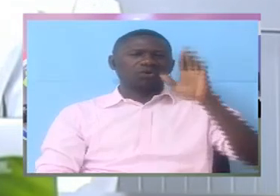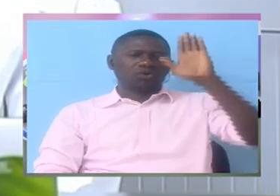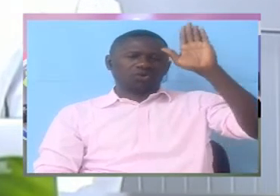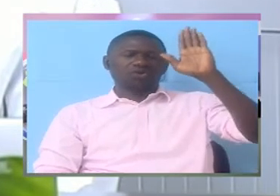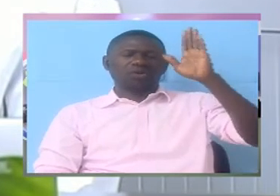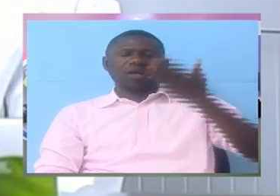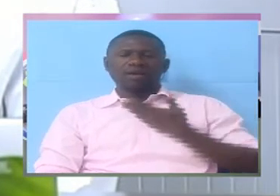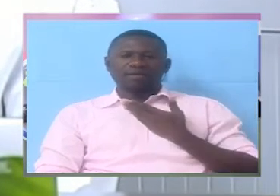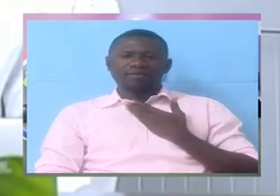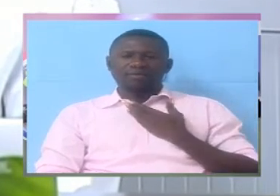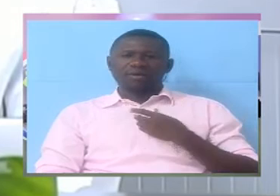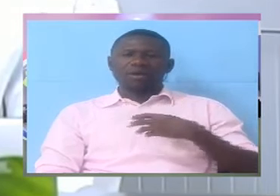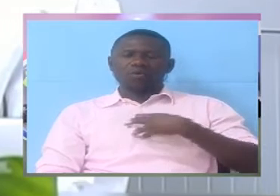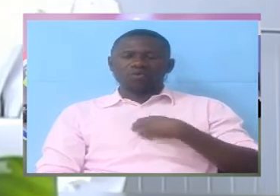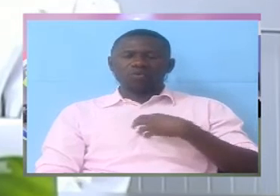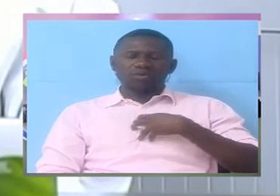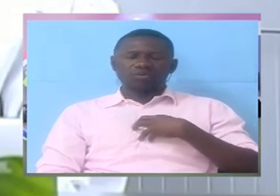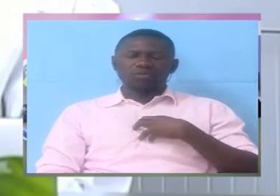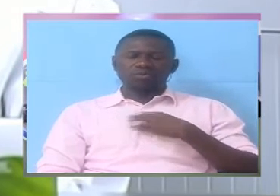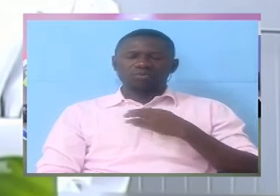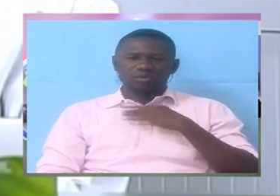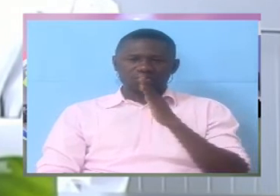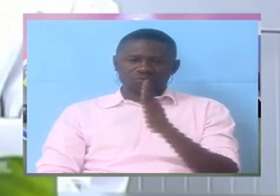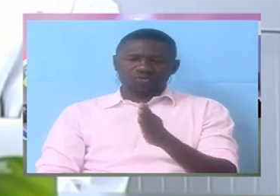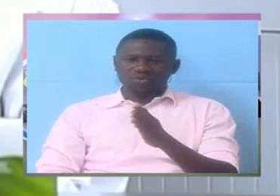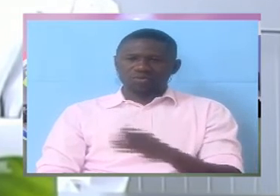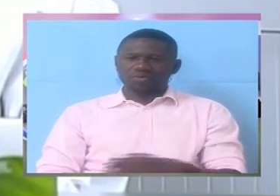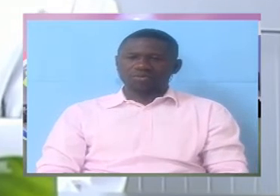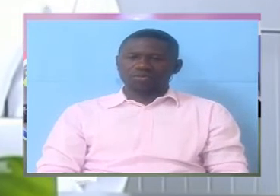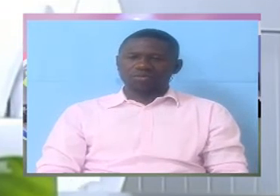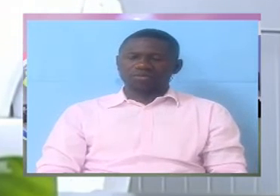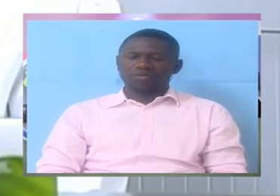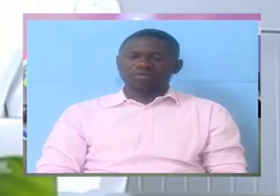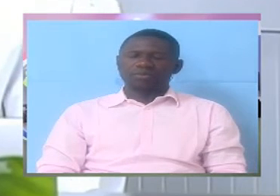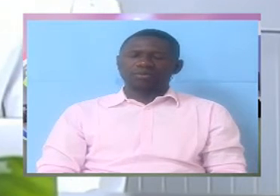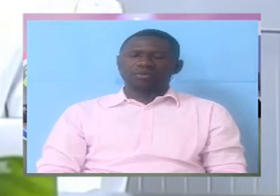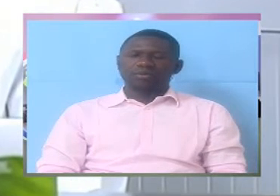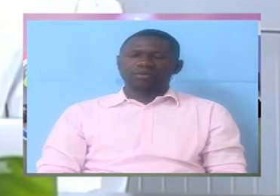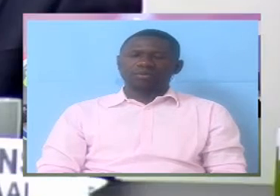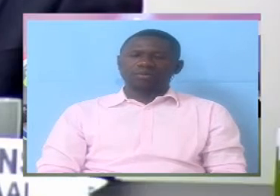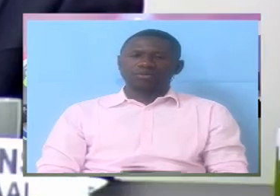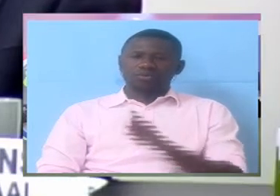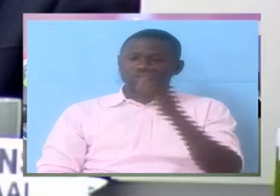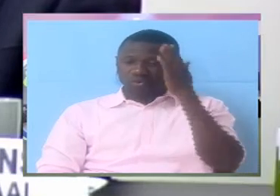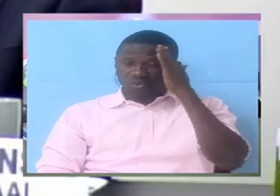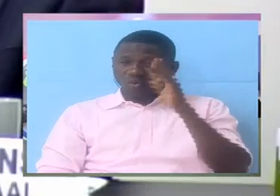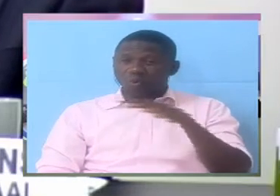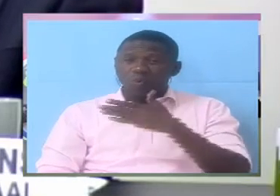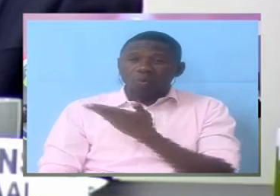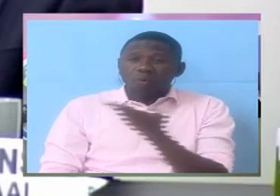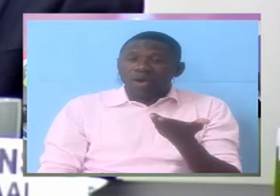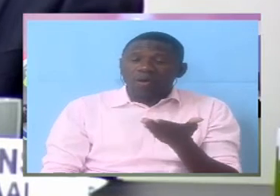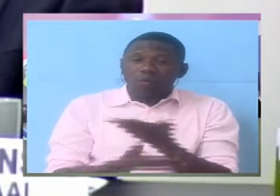sure Witness, of whatever... you know where the pressure is coming from? It's coming from